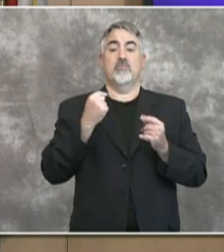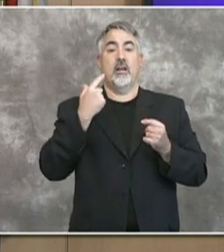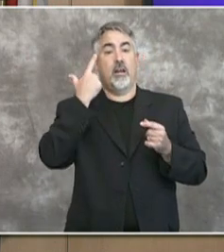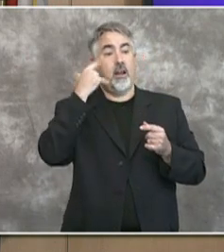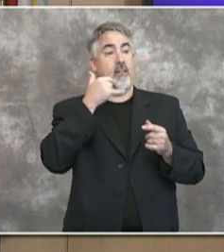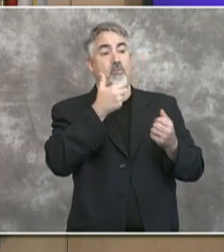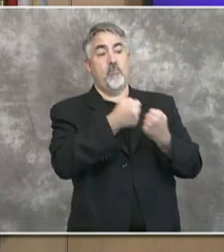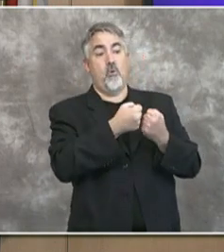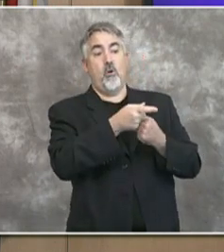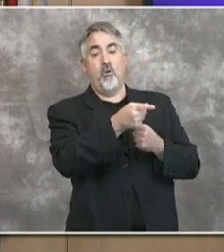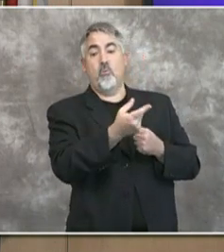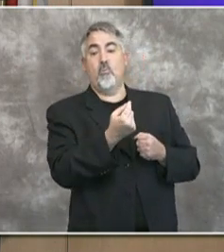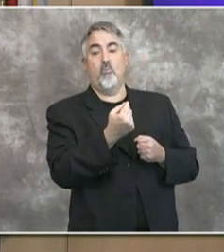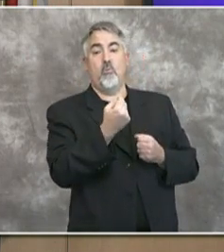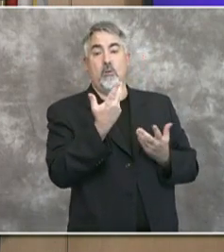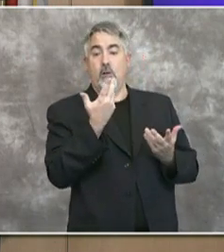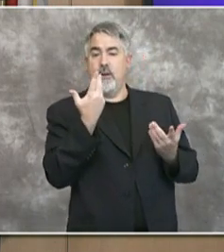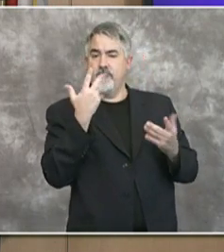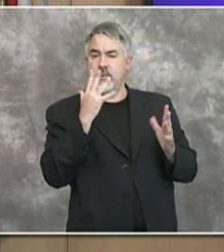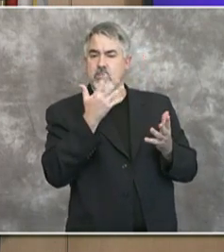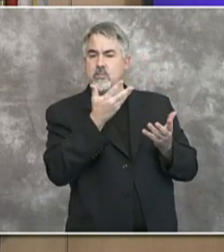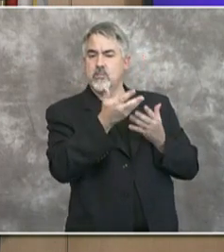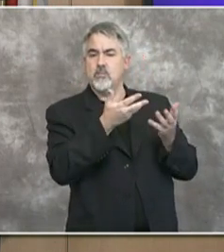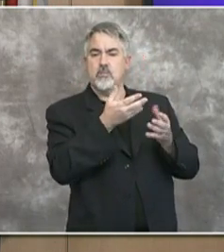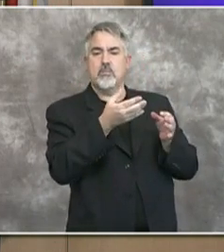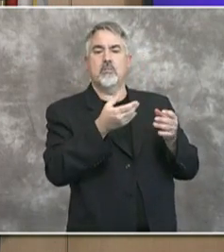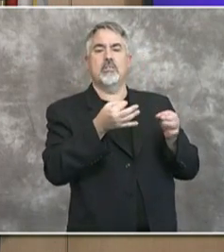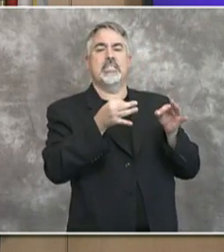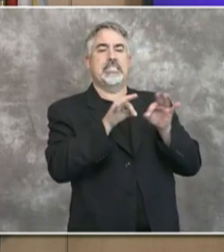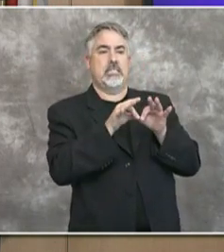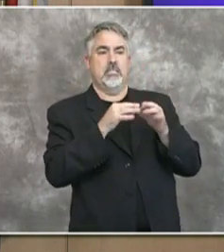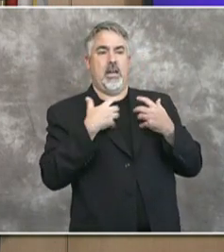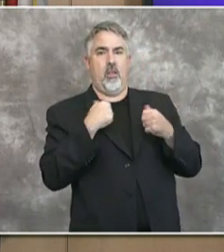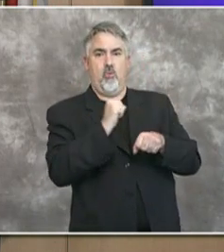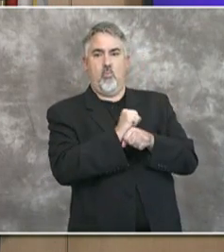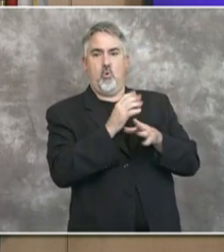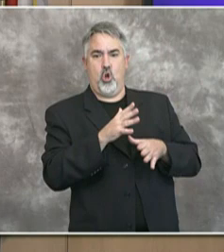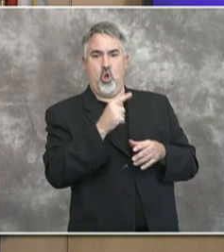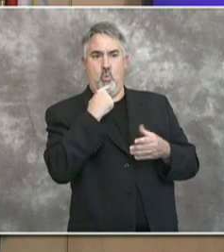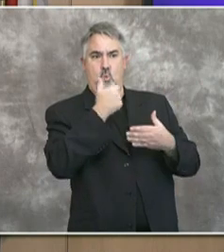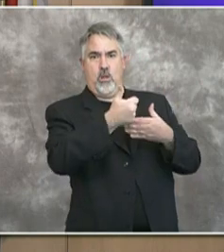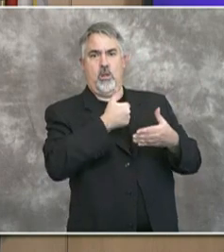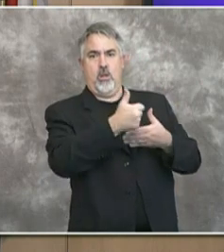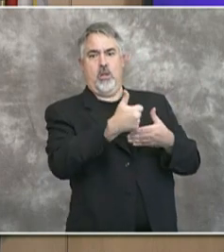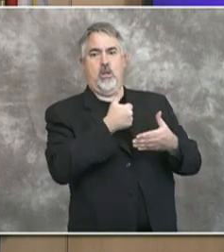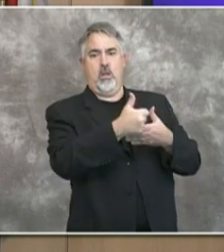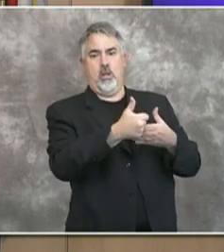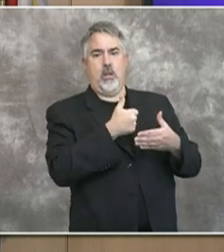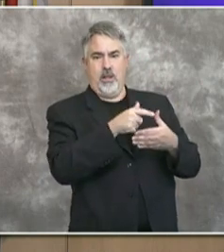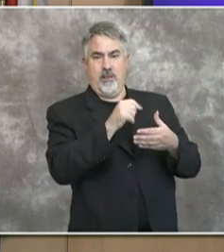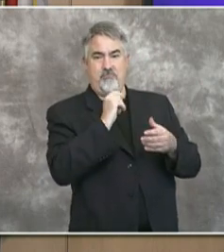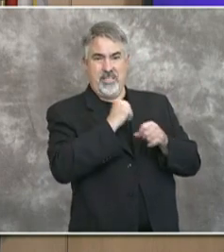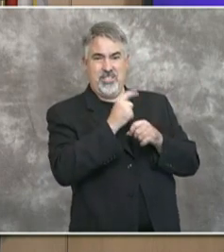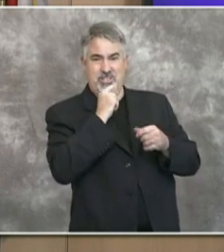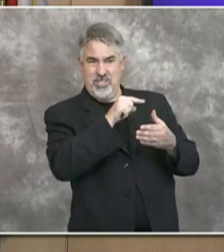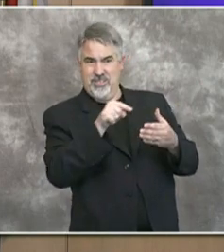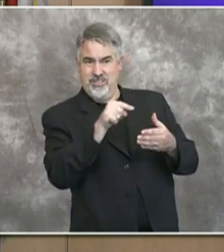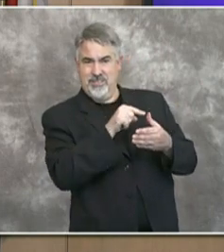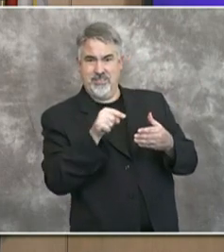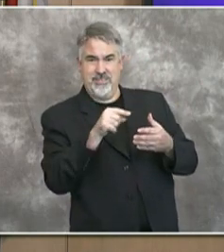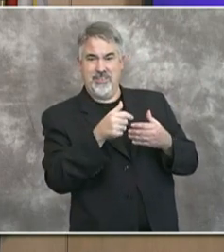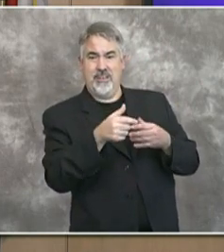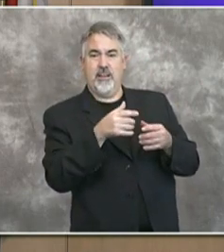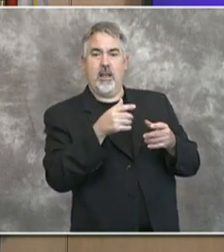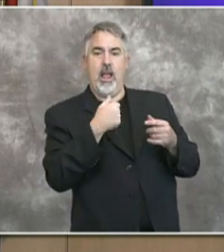have taken measures regarding our essential healthcare workers to make sure that through a state program, all of our essential healthcare workers have an